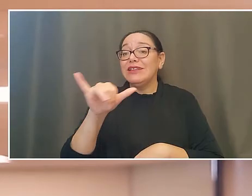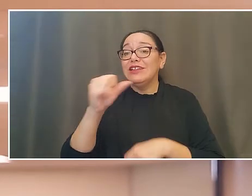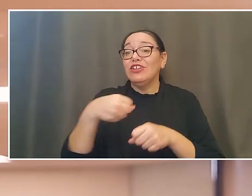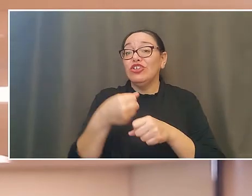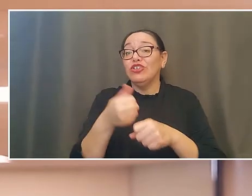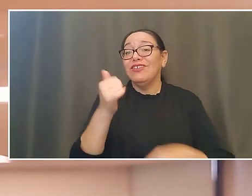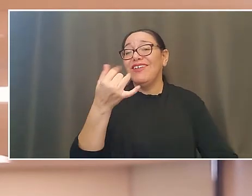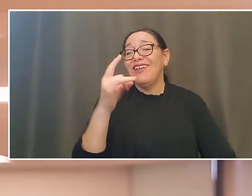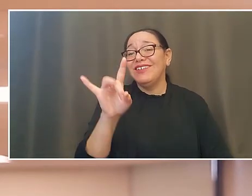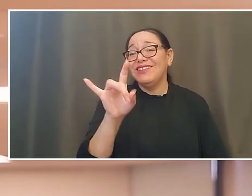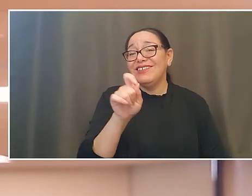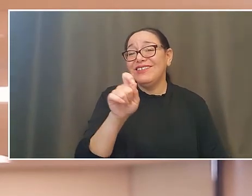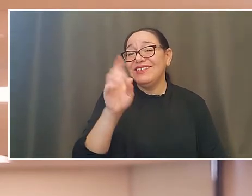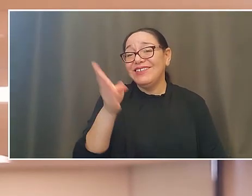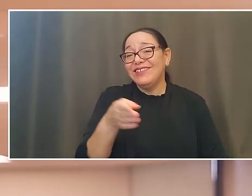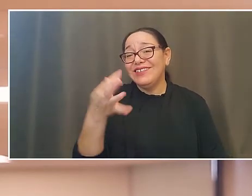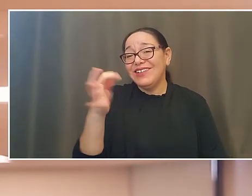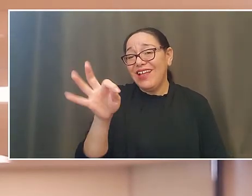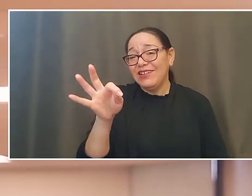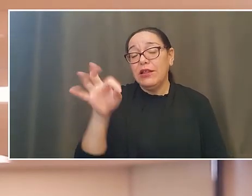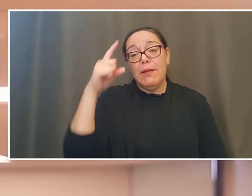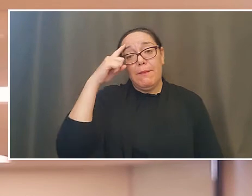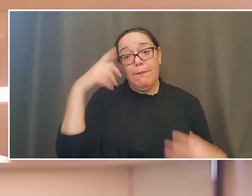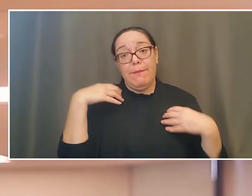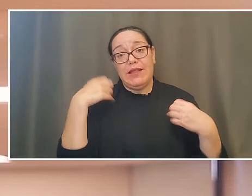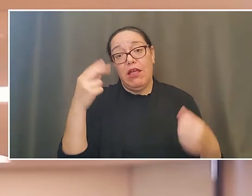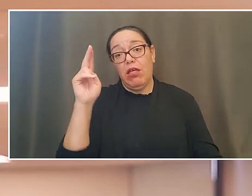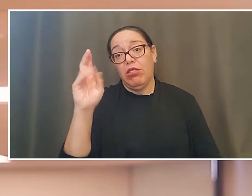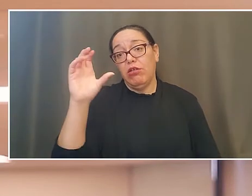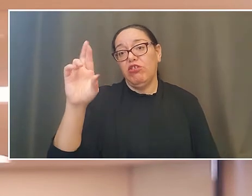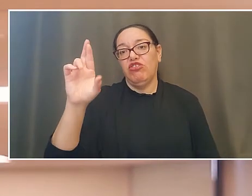the mental health urgent cares had a total of